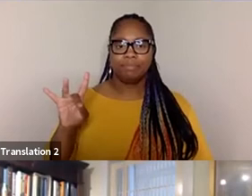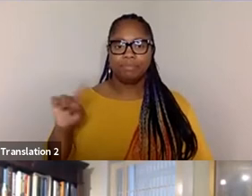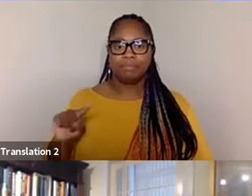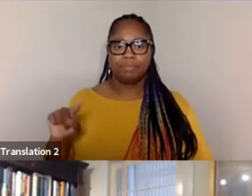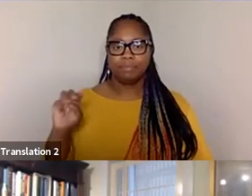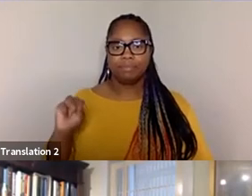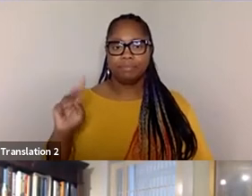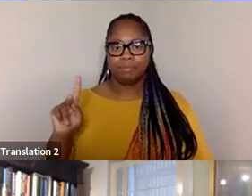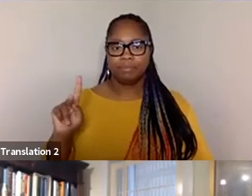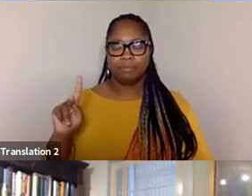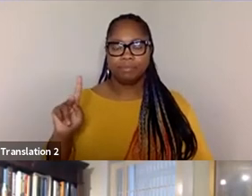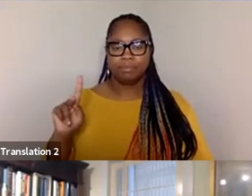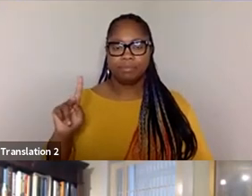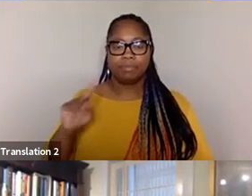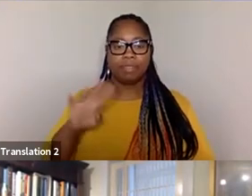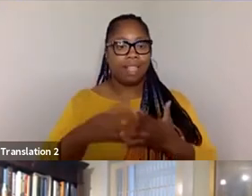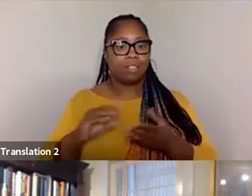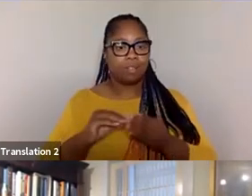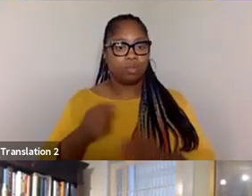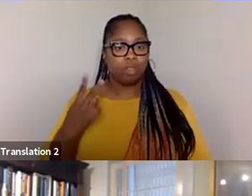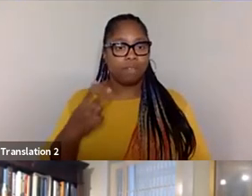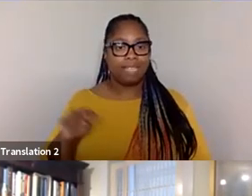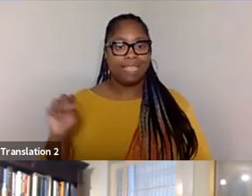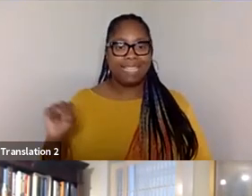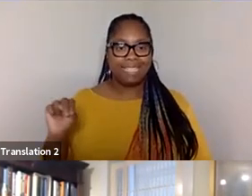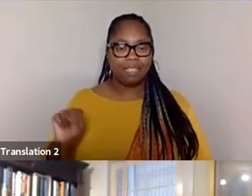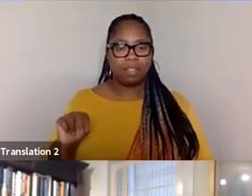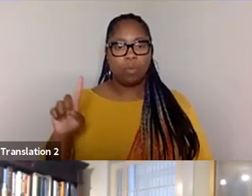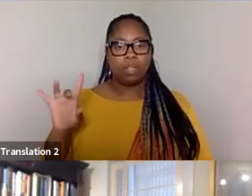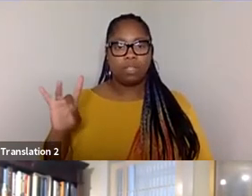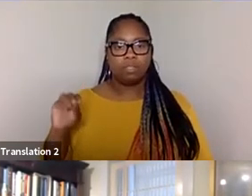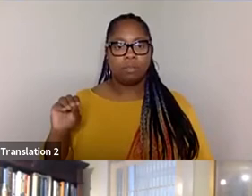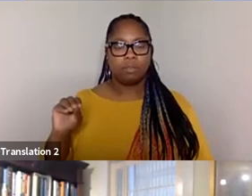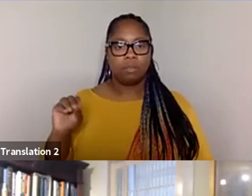C150178ZMK. Calendar number 12,